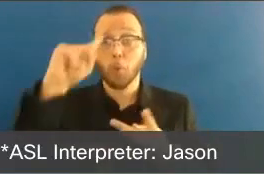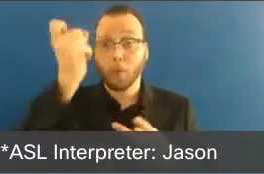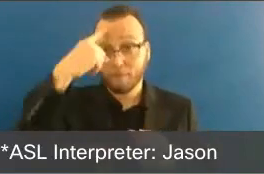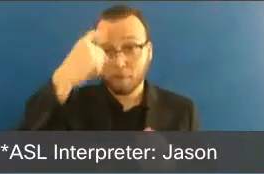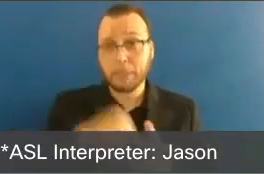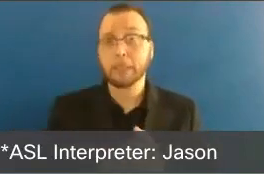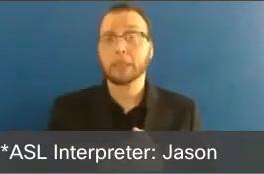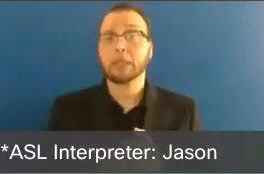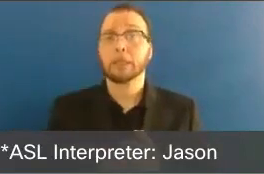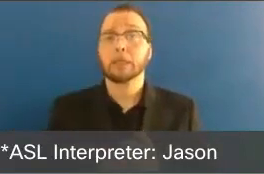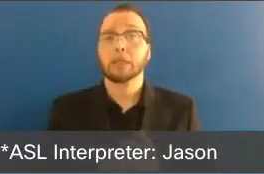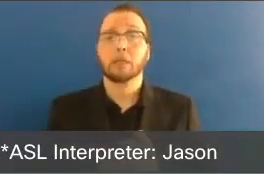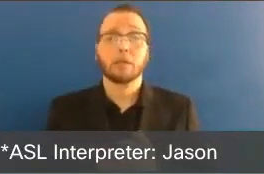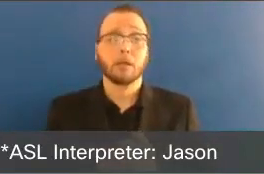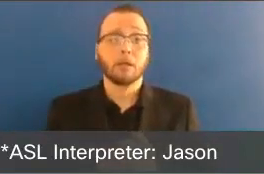government,